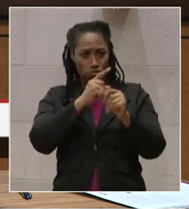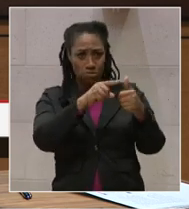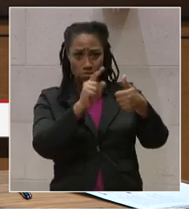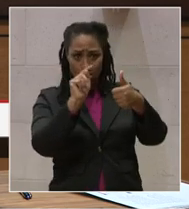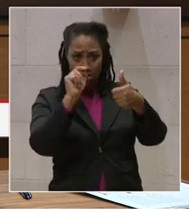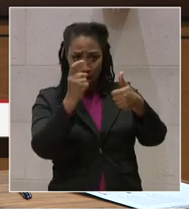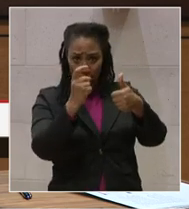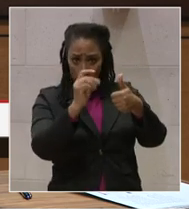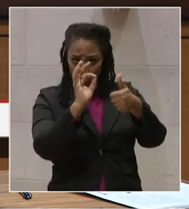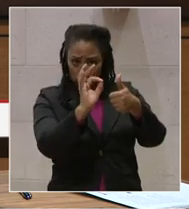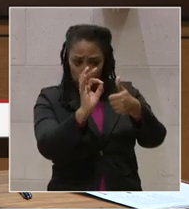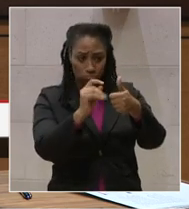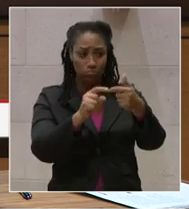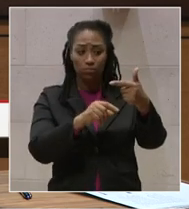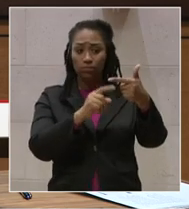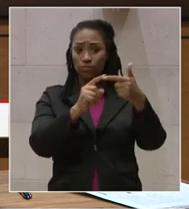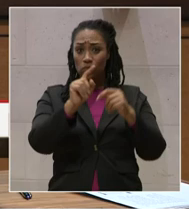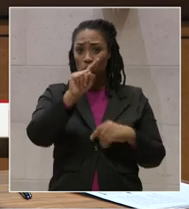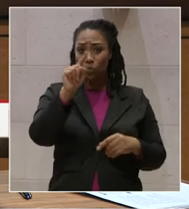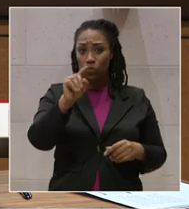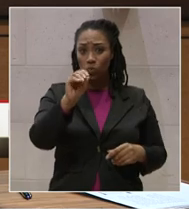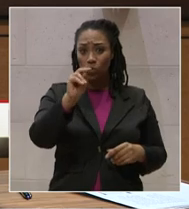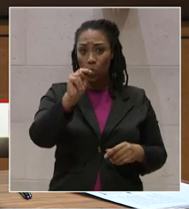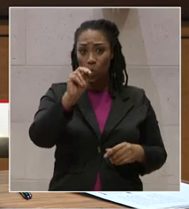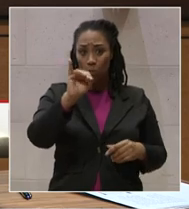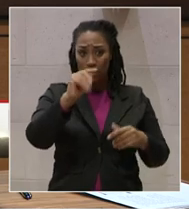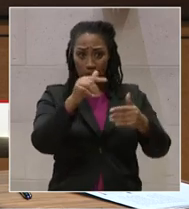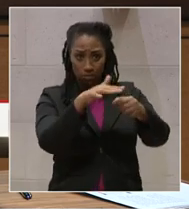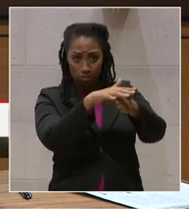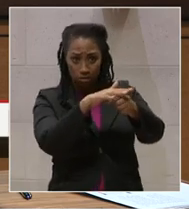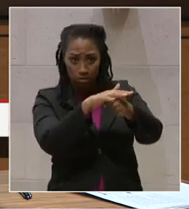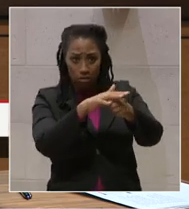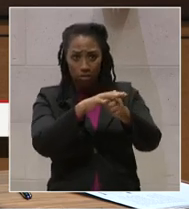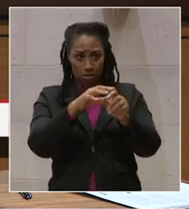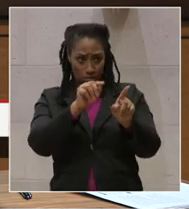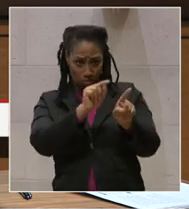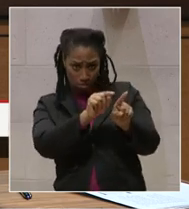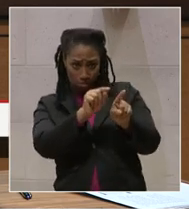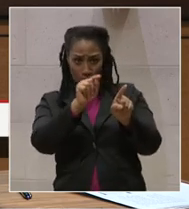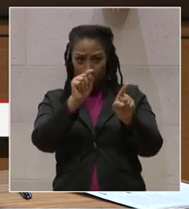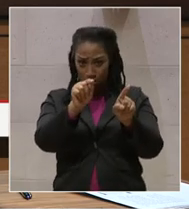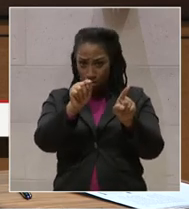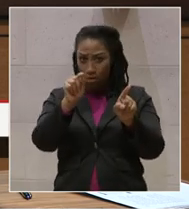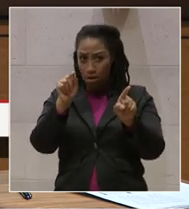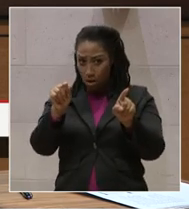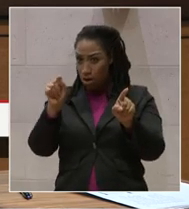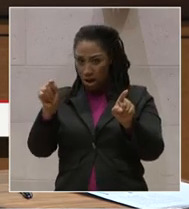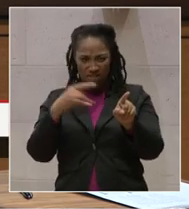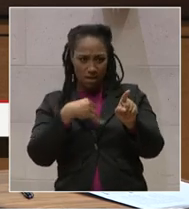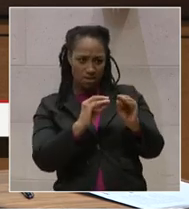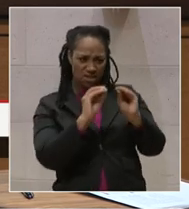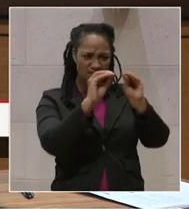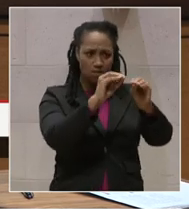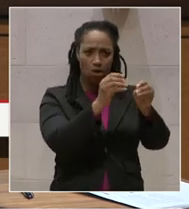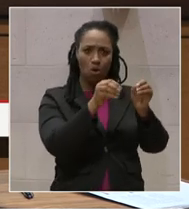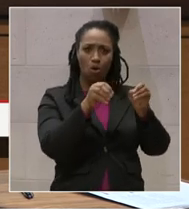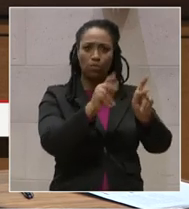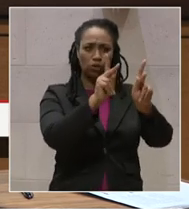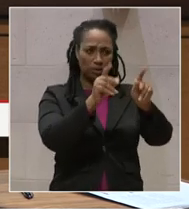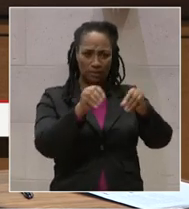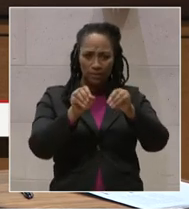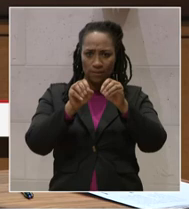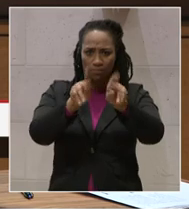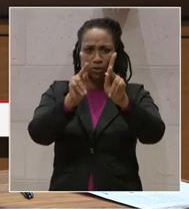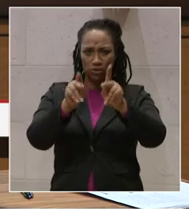where opportunities are limited. Preservation remains key to maintaining and redeveloping existing housing